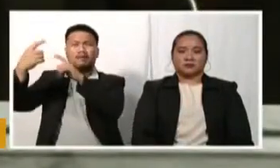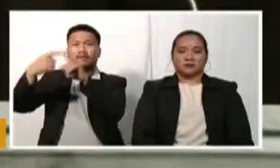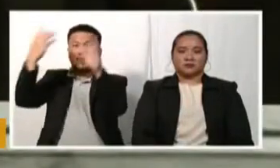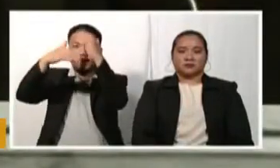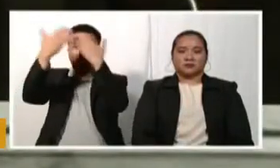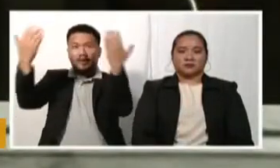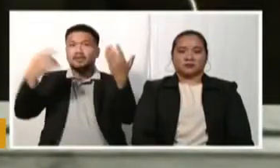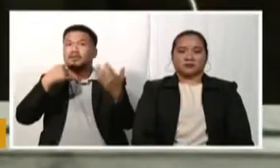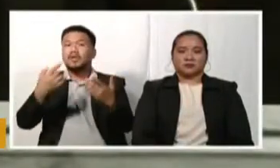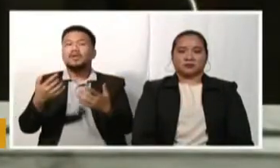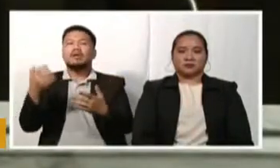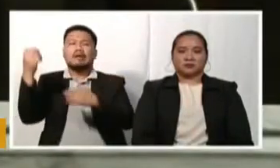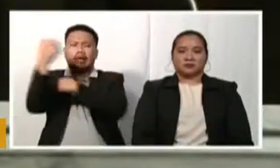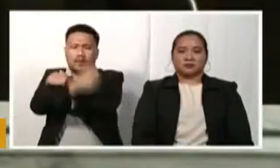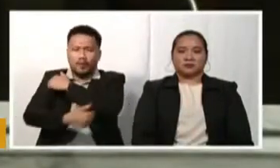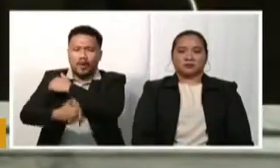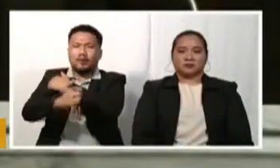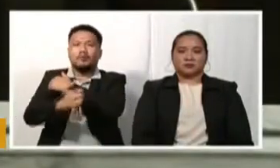"Abraham, Abraham."